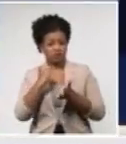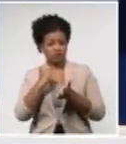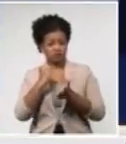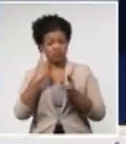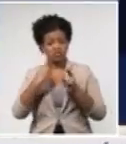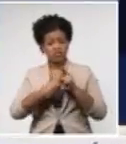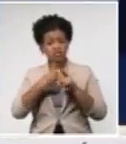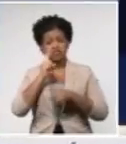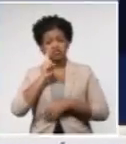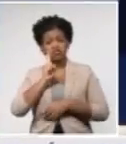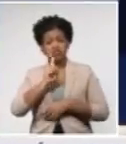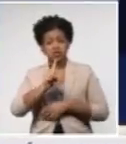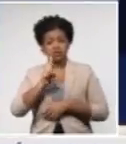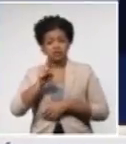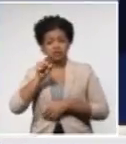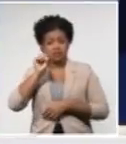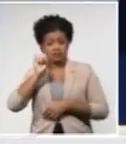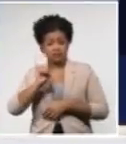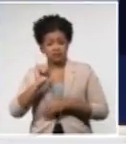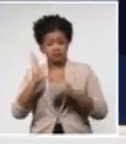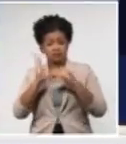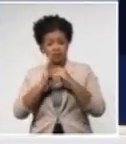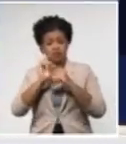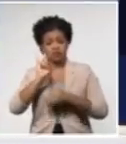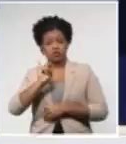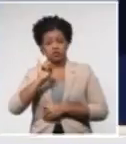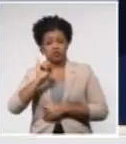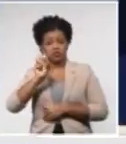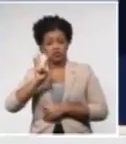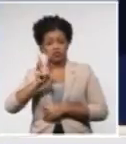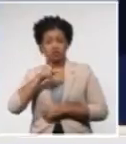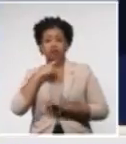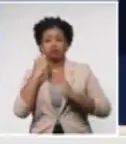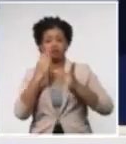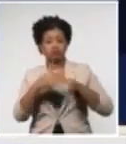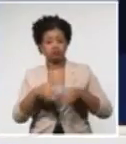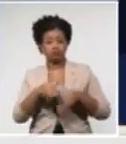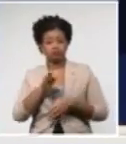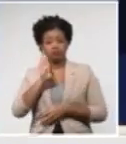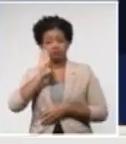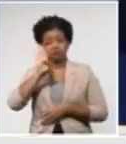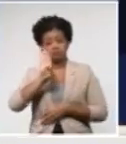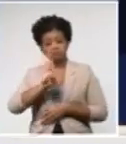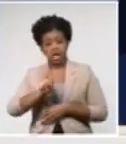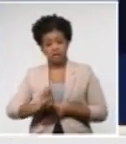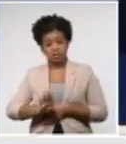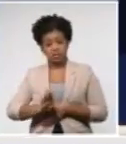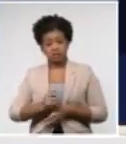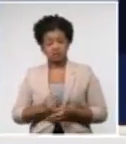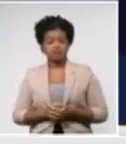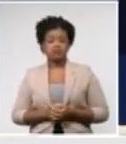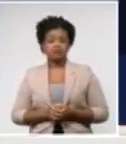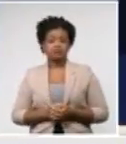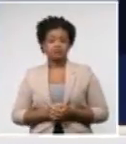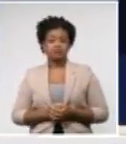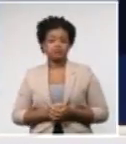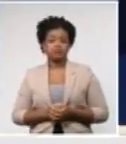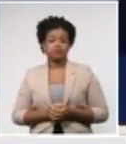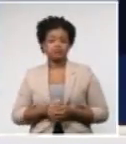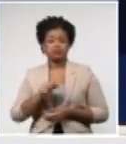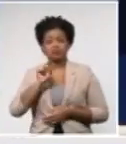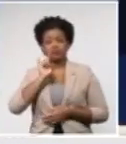of 524, which is the average of the region. The United States is in first place